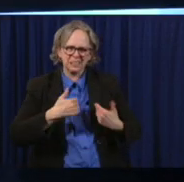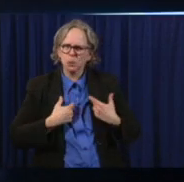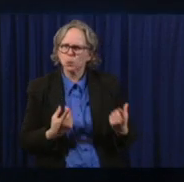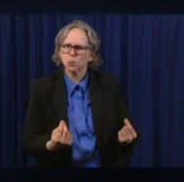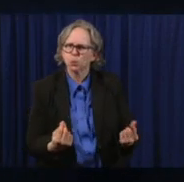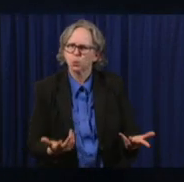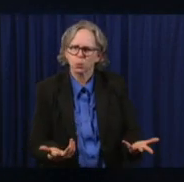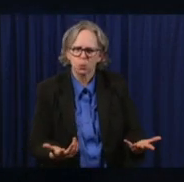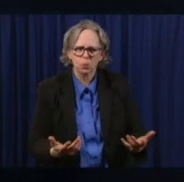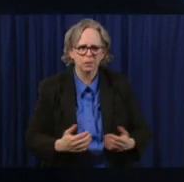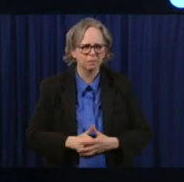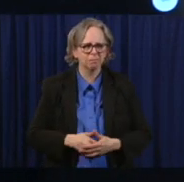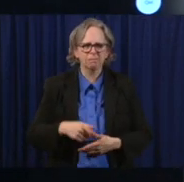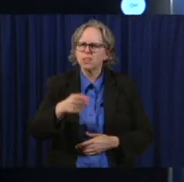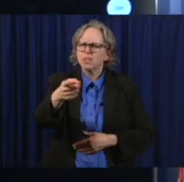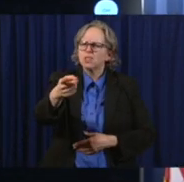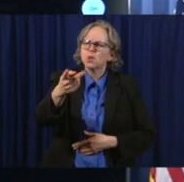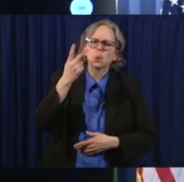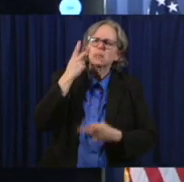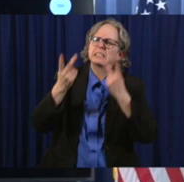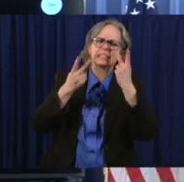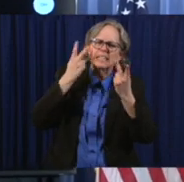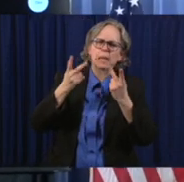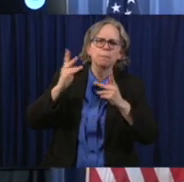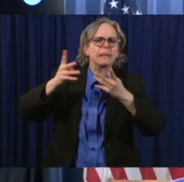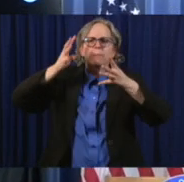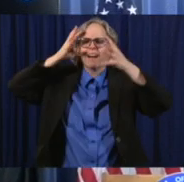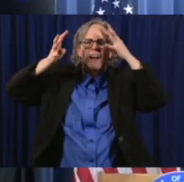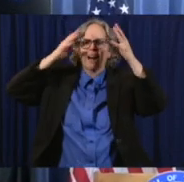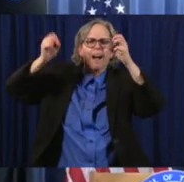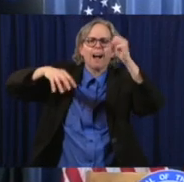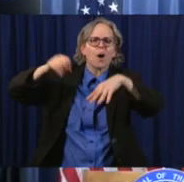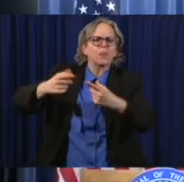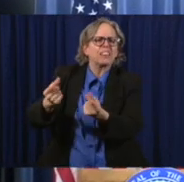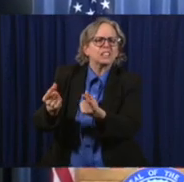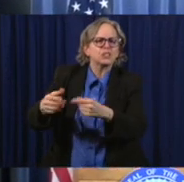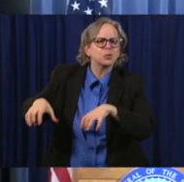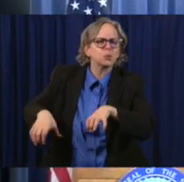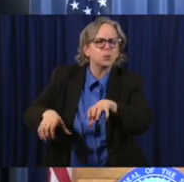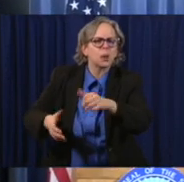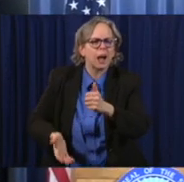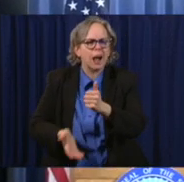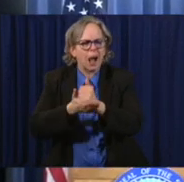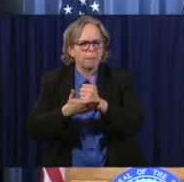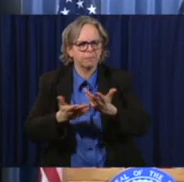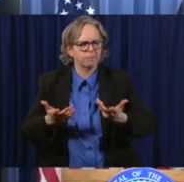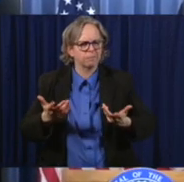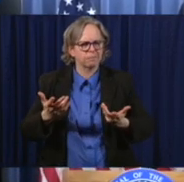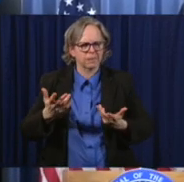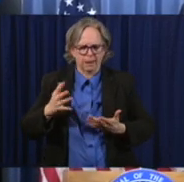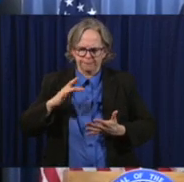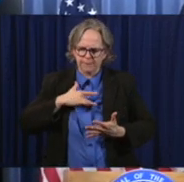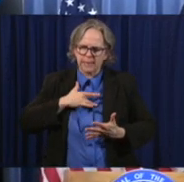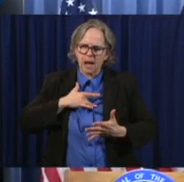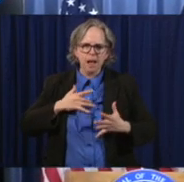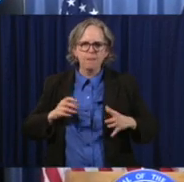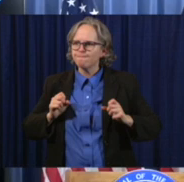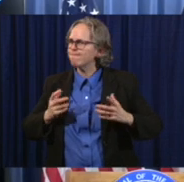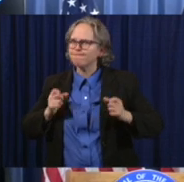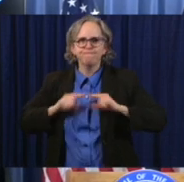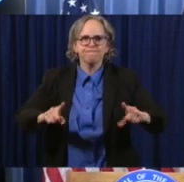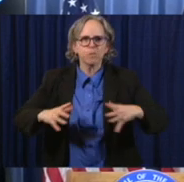that people are doing to be of help? I feel compelled to take action in some way, and beyond being